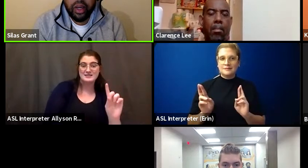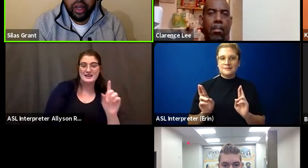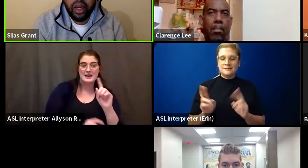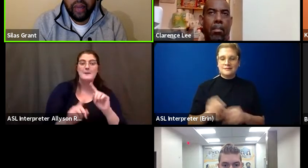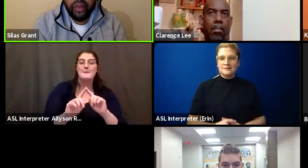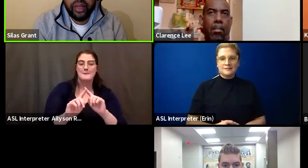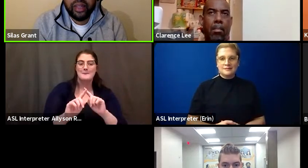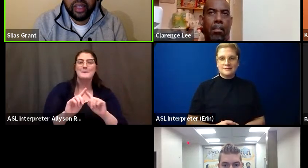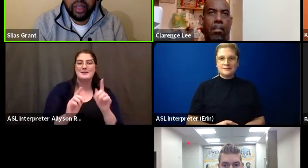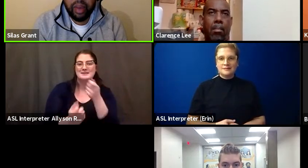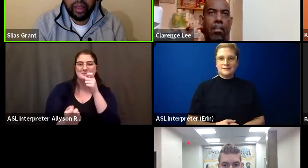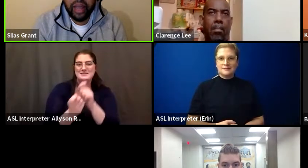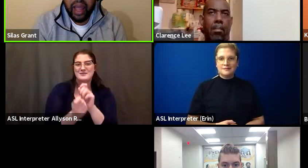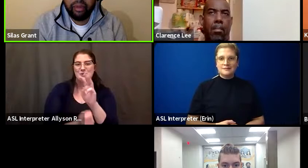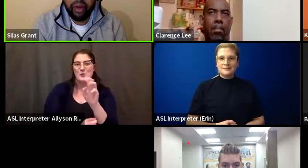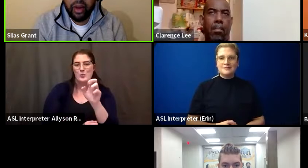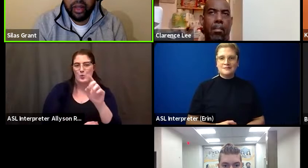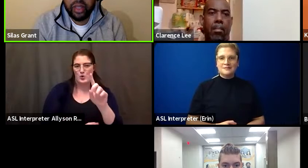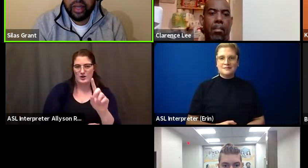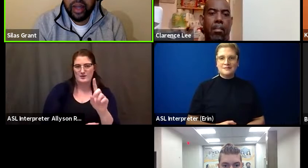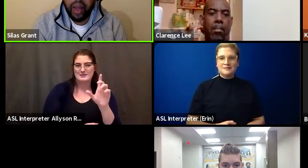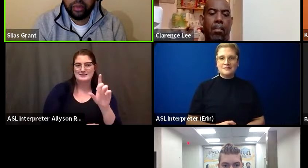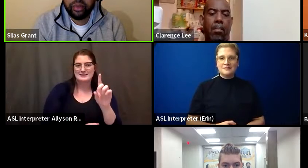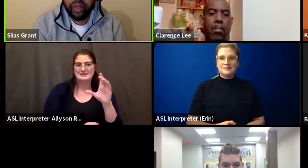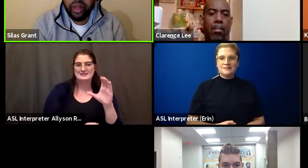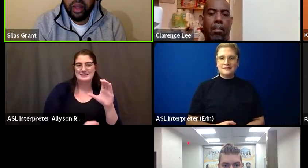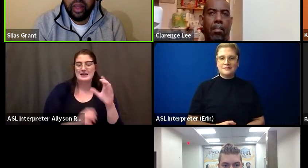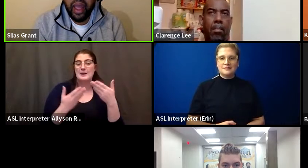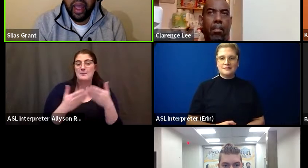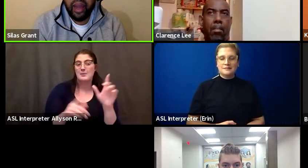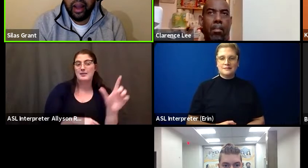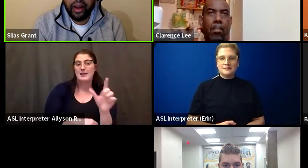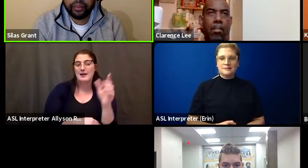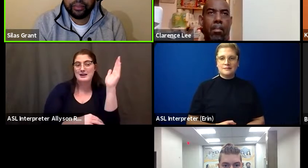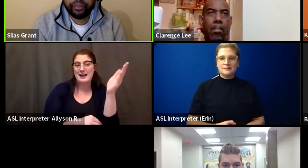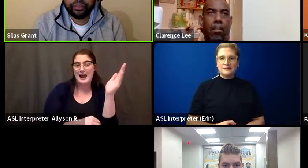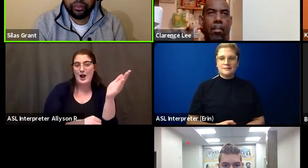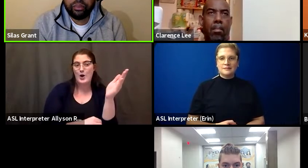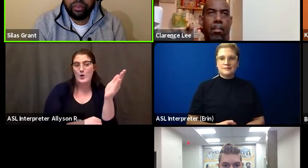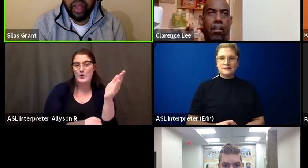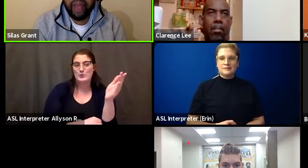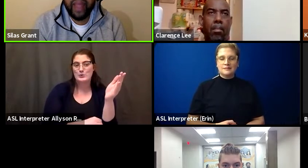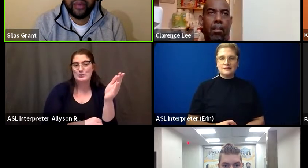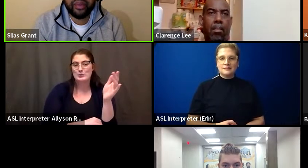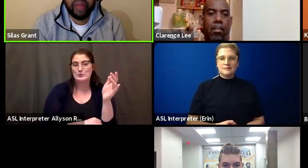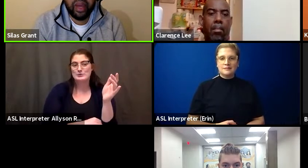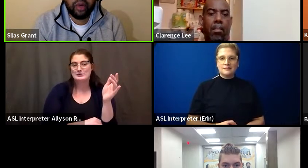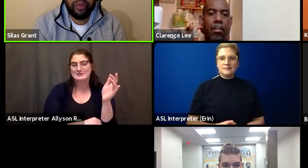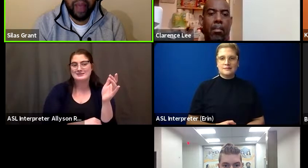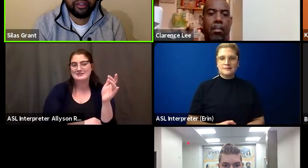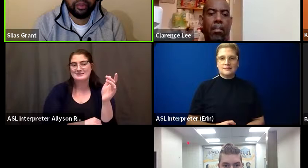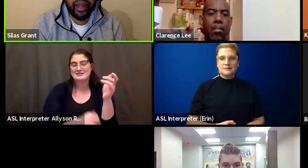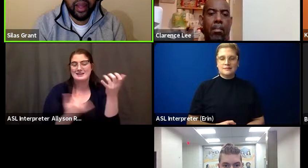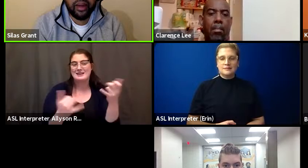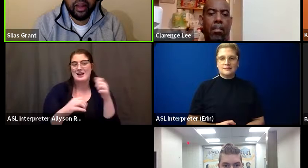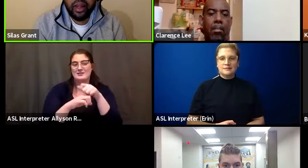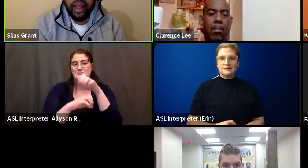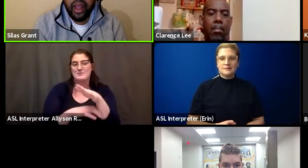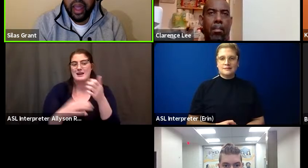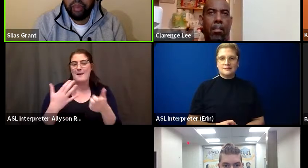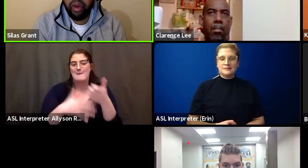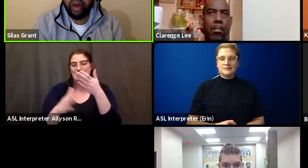ward. The DC Public Libraries announced that they have now submitted a new master